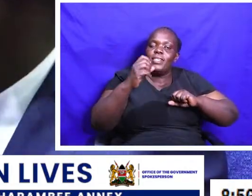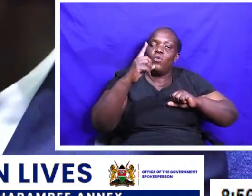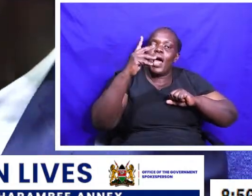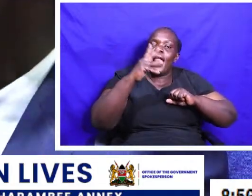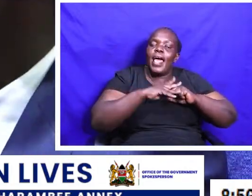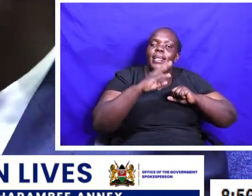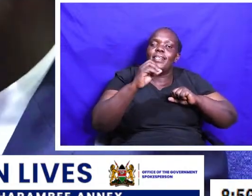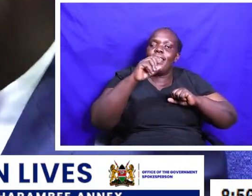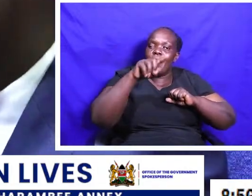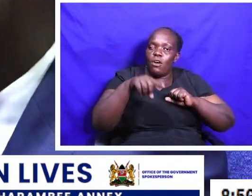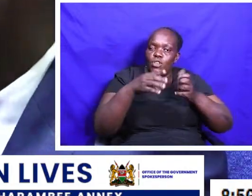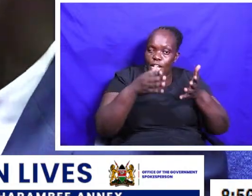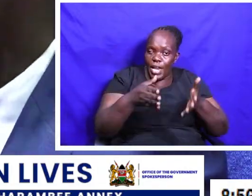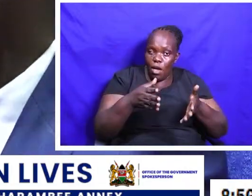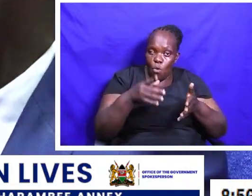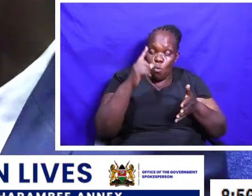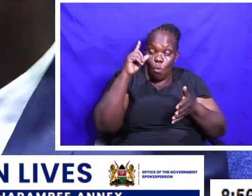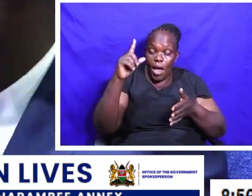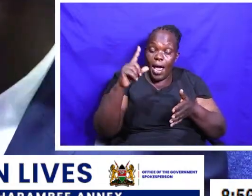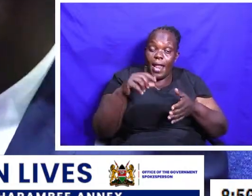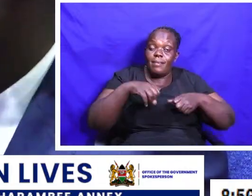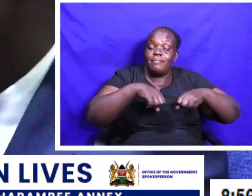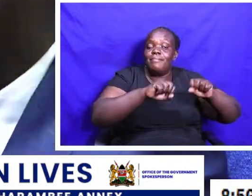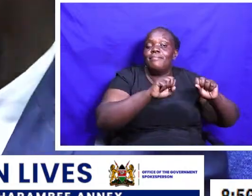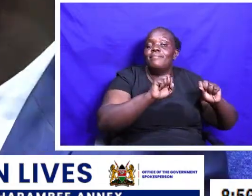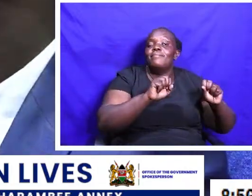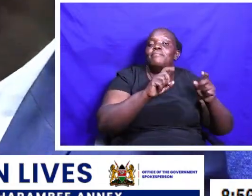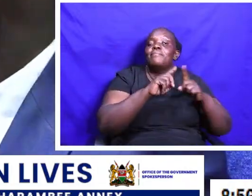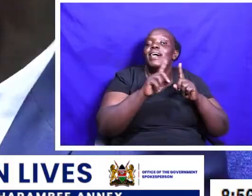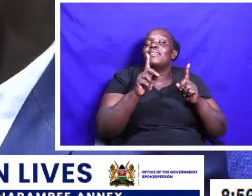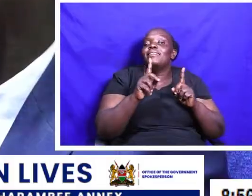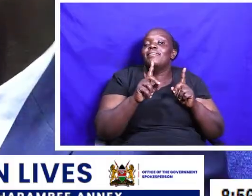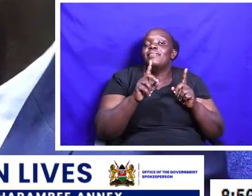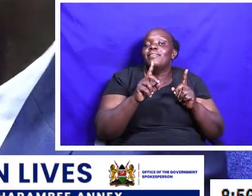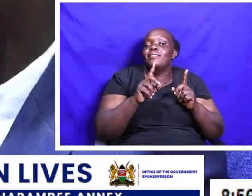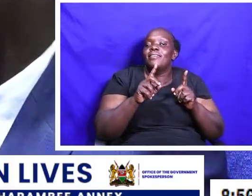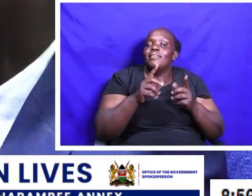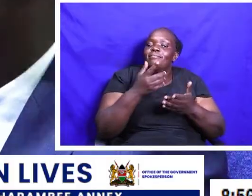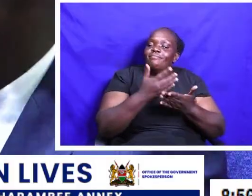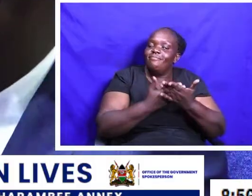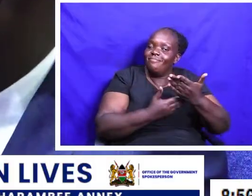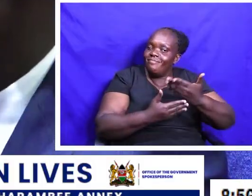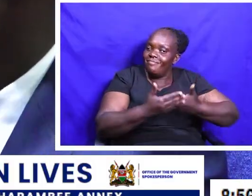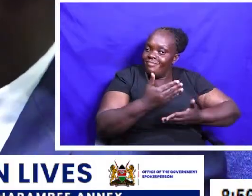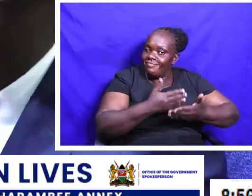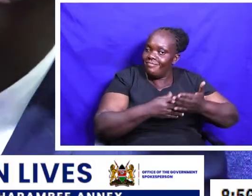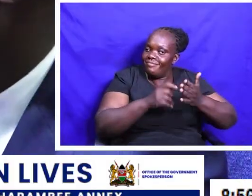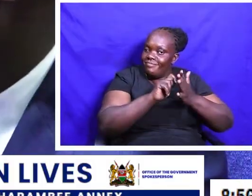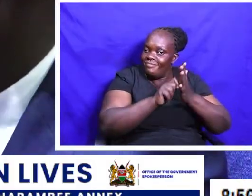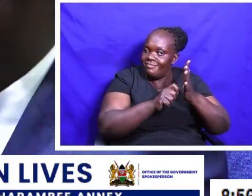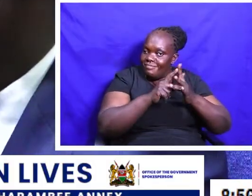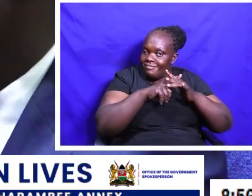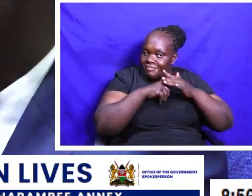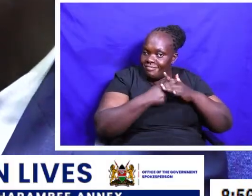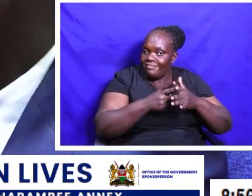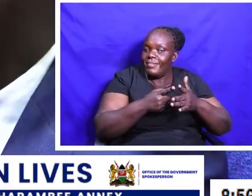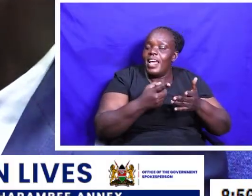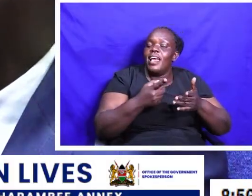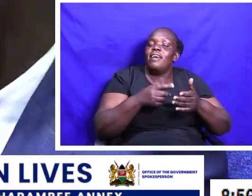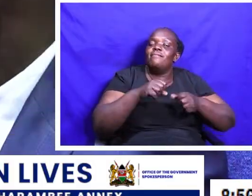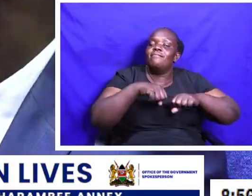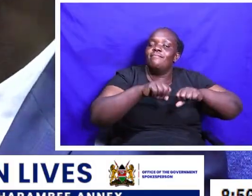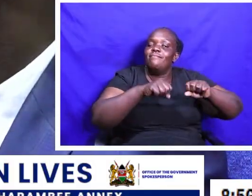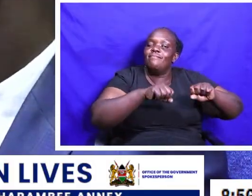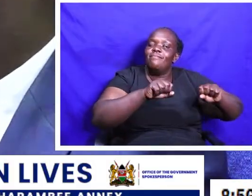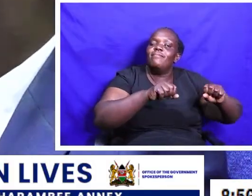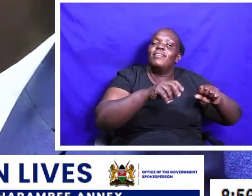180, 190,000 Kenya shillings per one piece. But he negotiated with the manufacturers and distributors of these